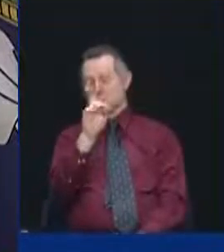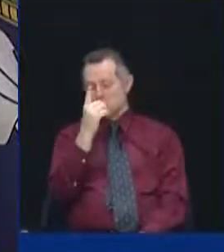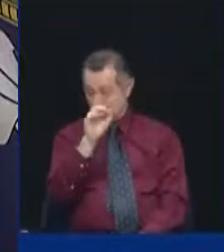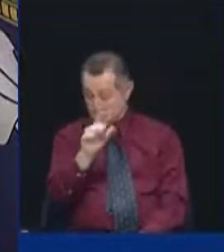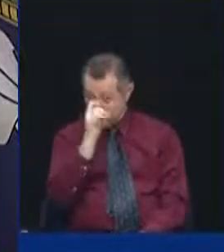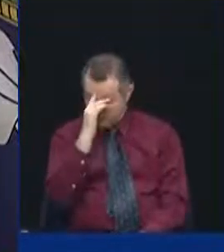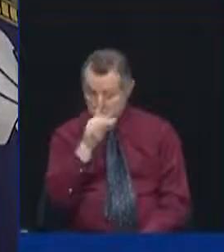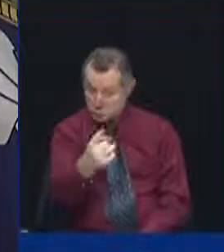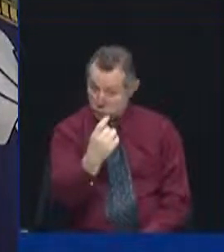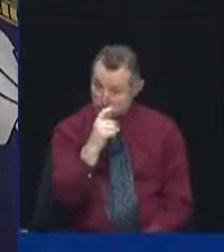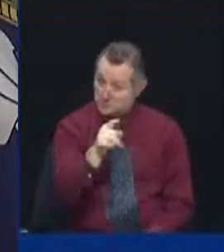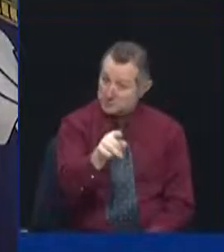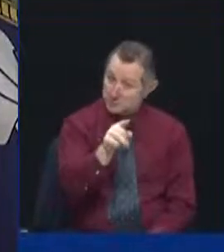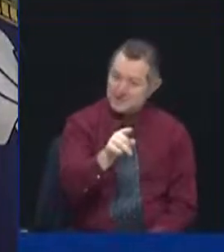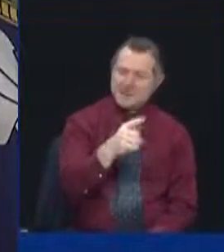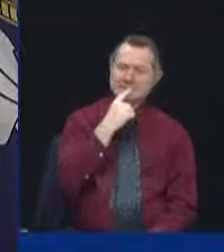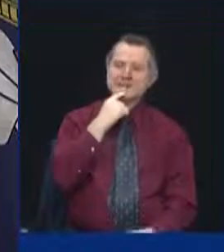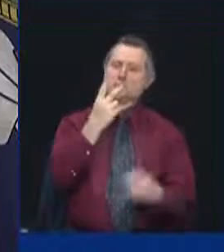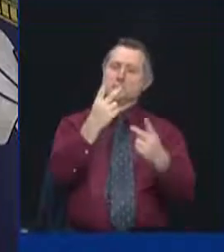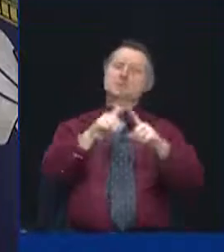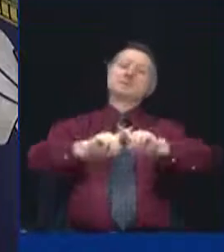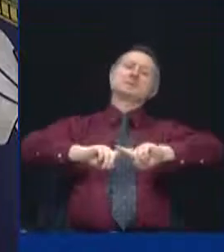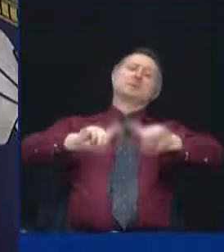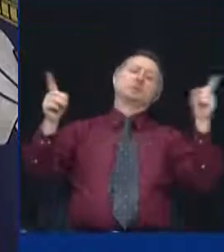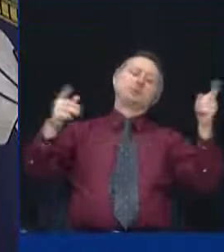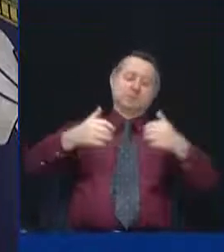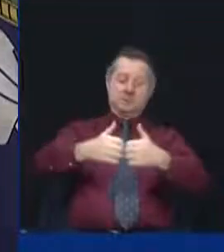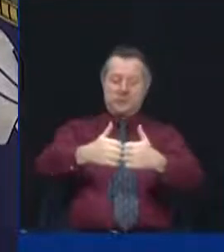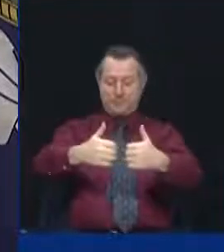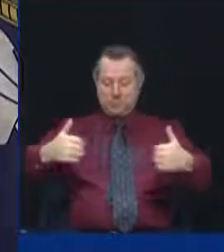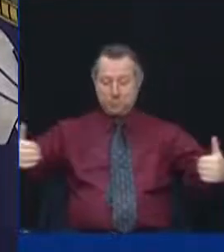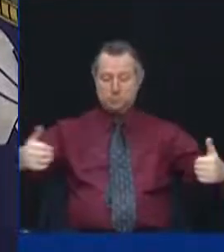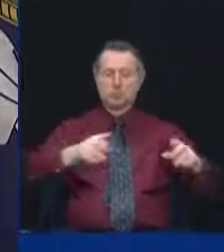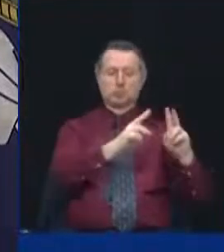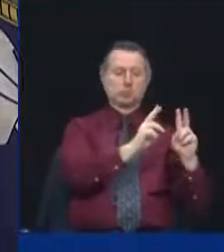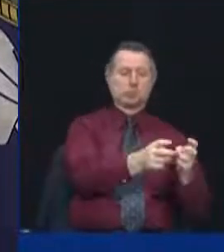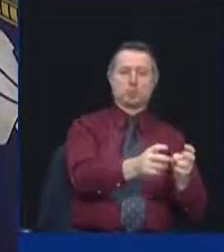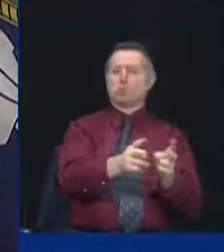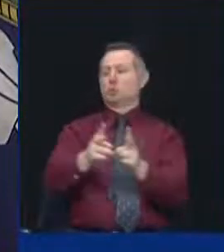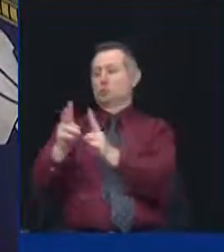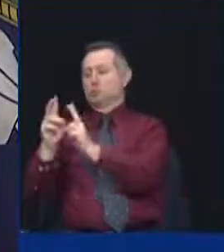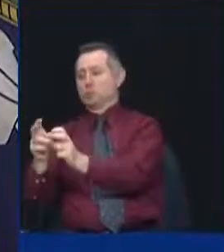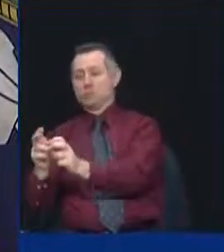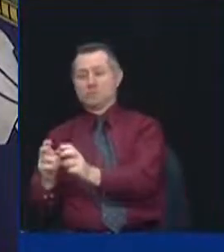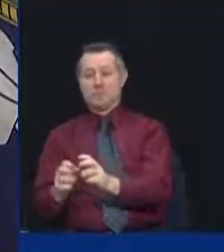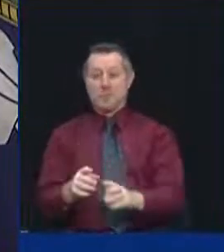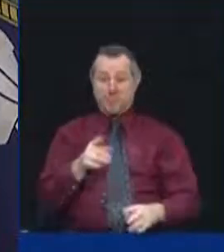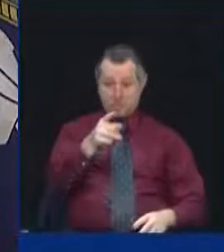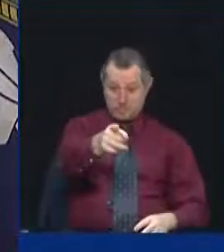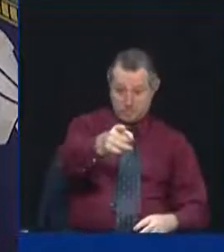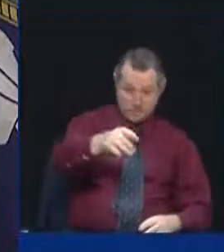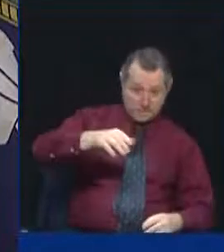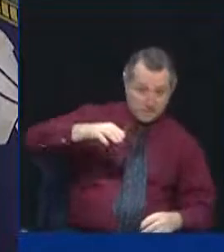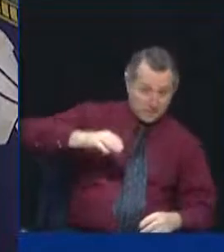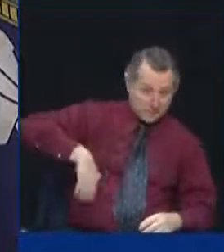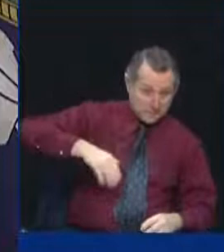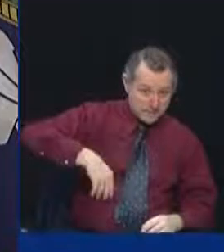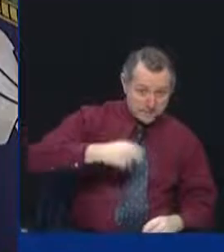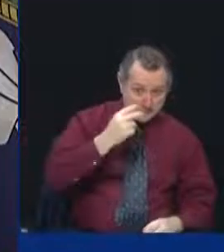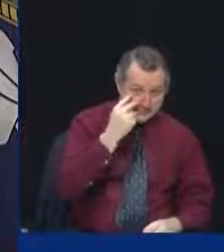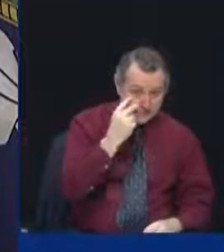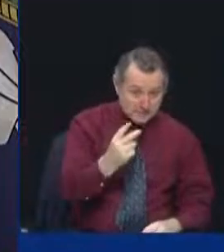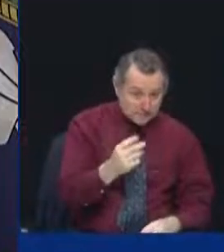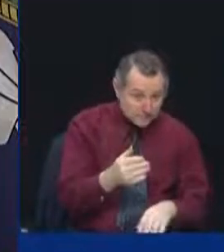let's separate the issues. You have not seen an improvement in the subway system